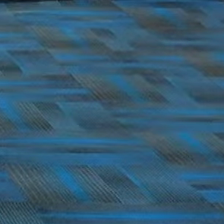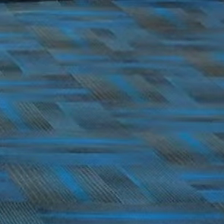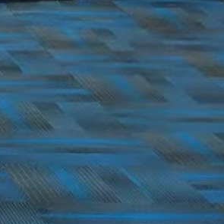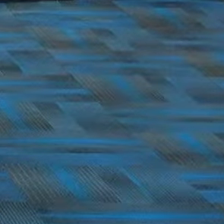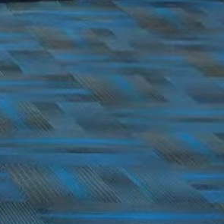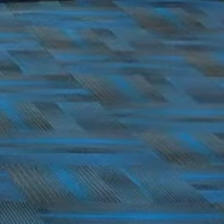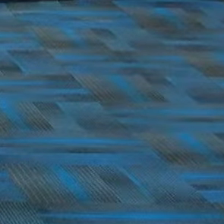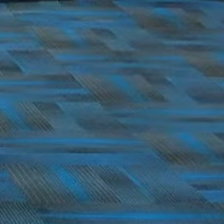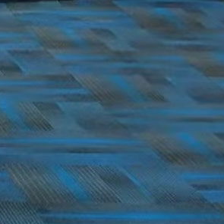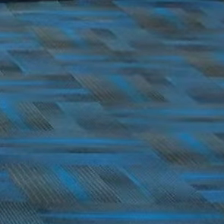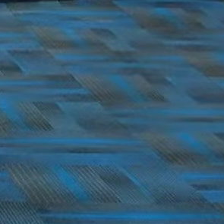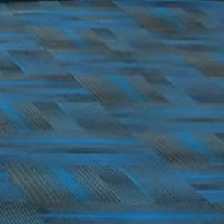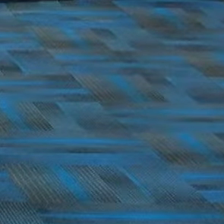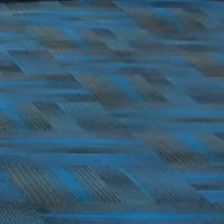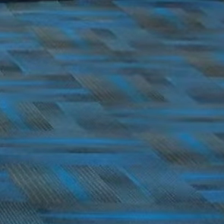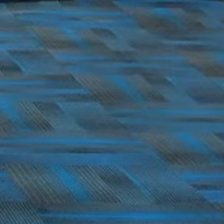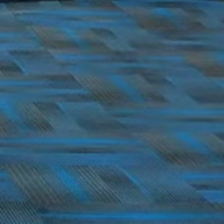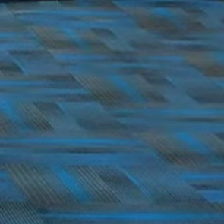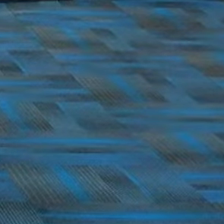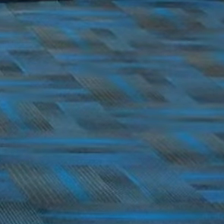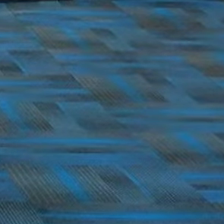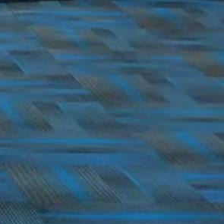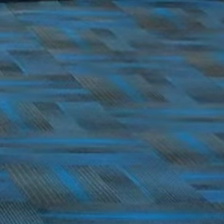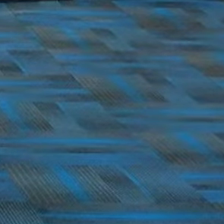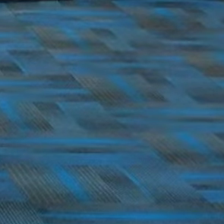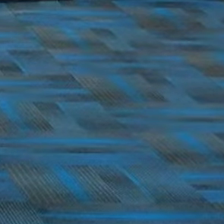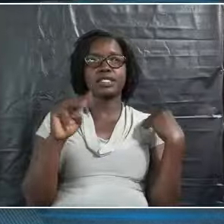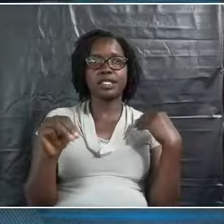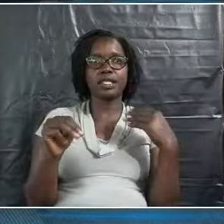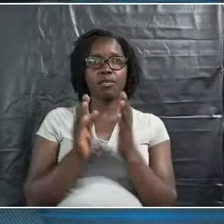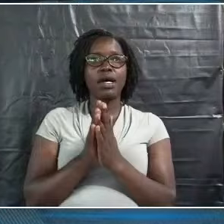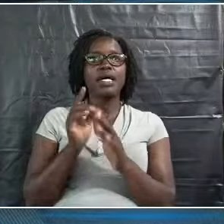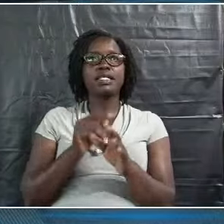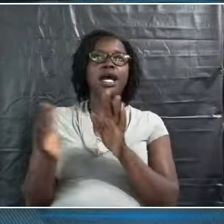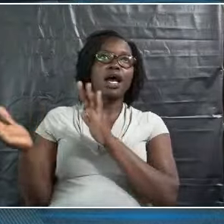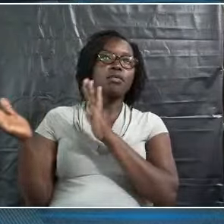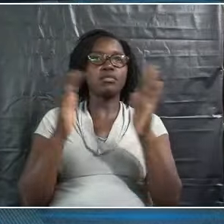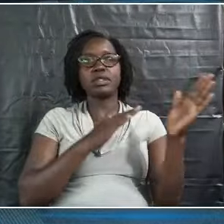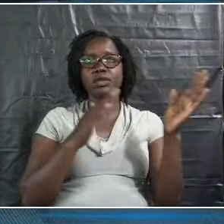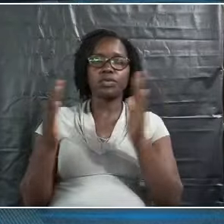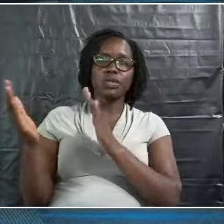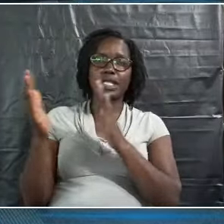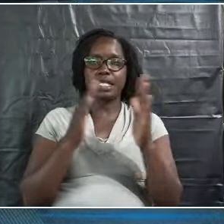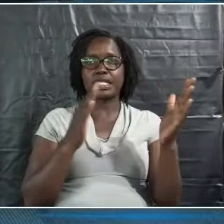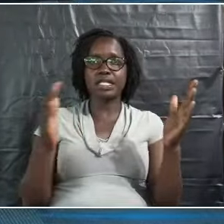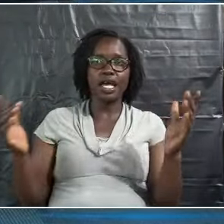mine and puts them into practice. Now, when the winds came